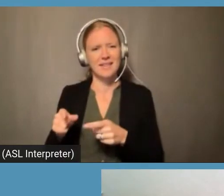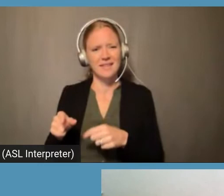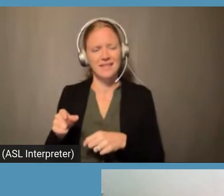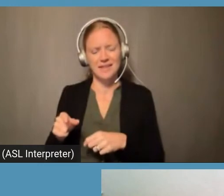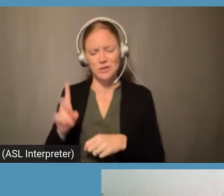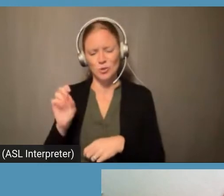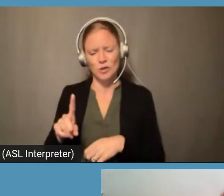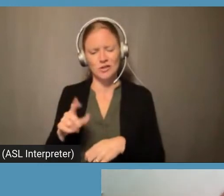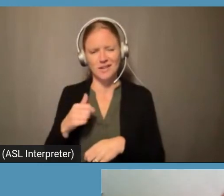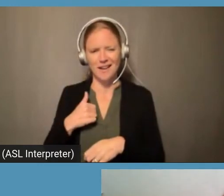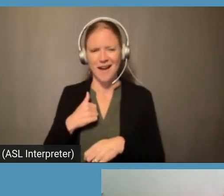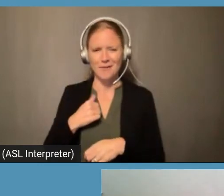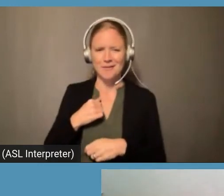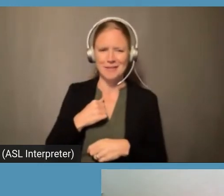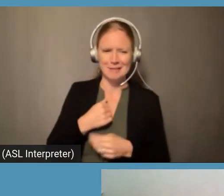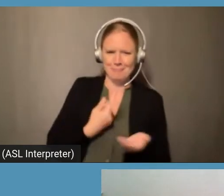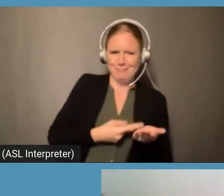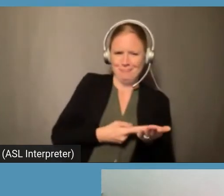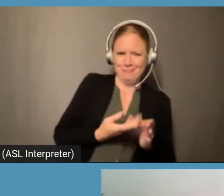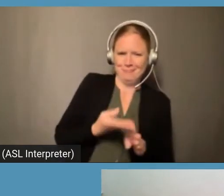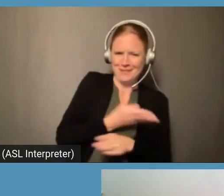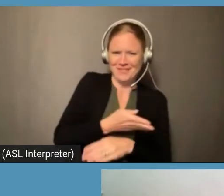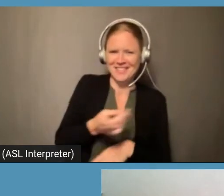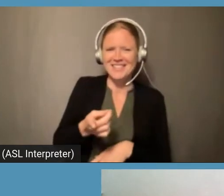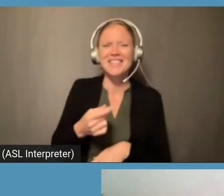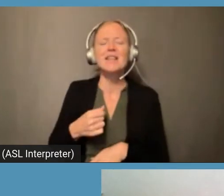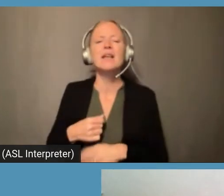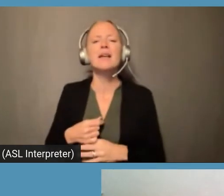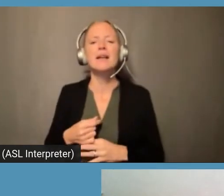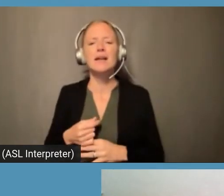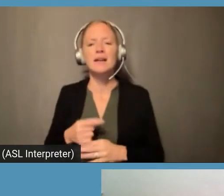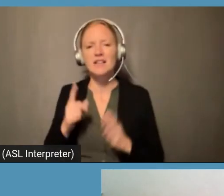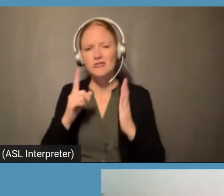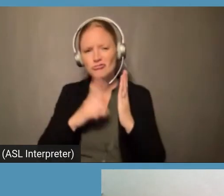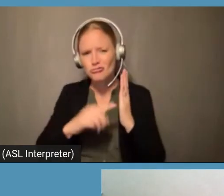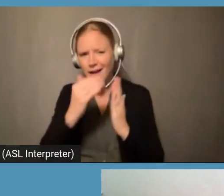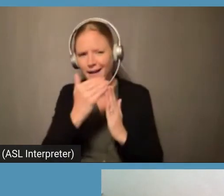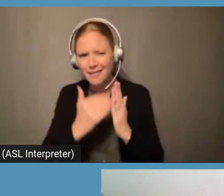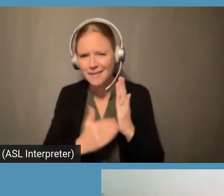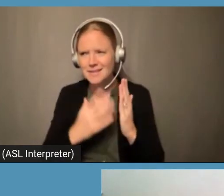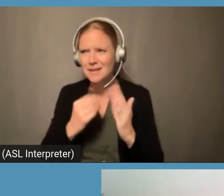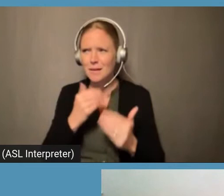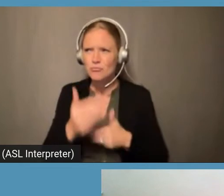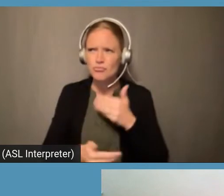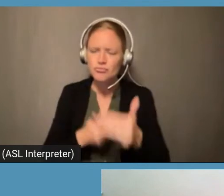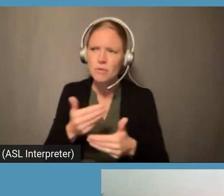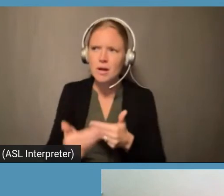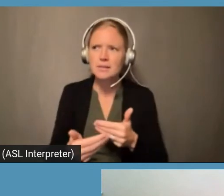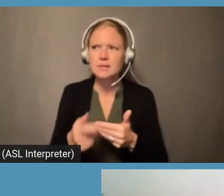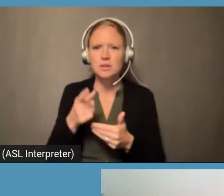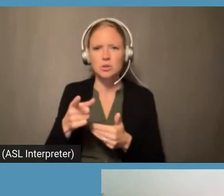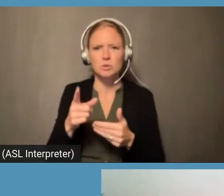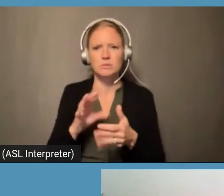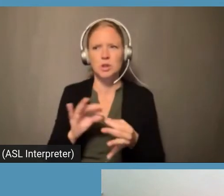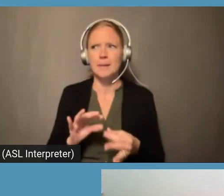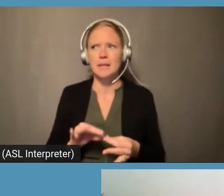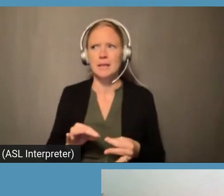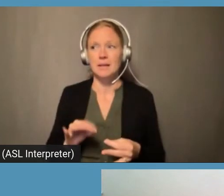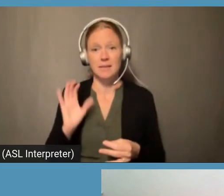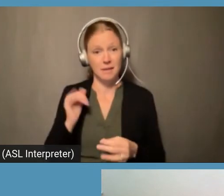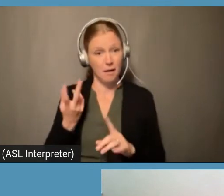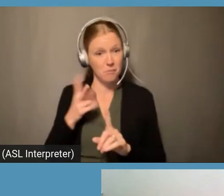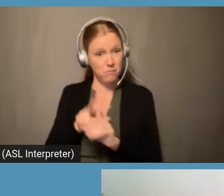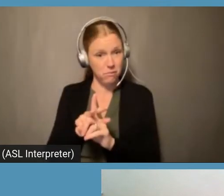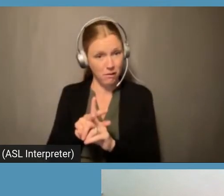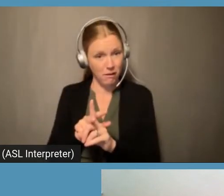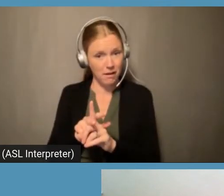but the checklists and kind of that process that you were talking through, does that